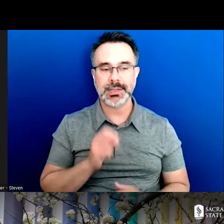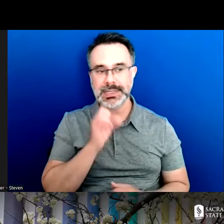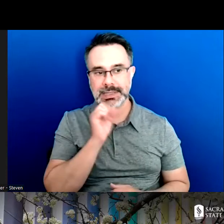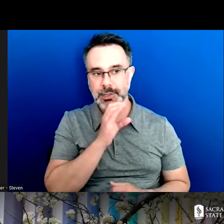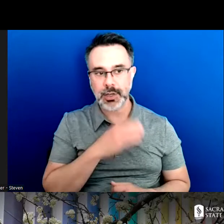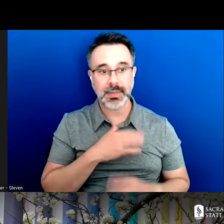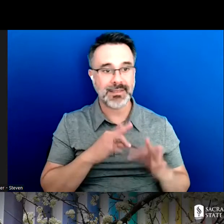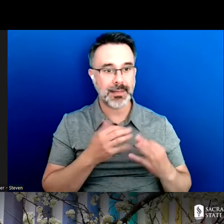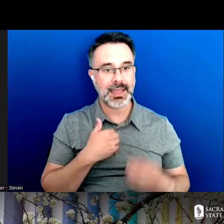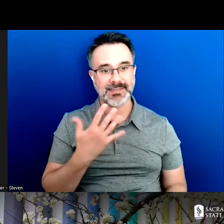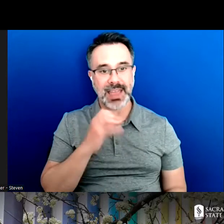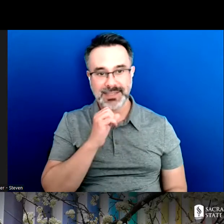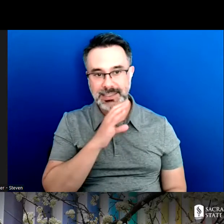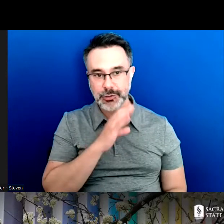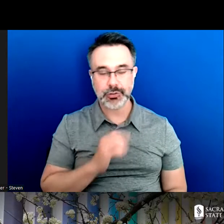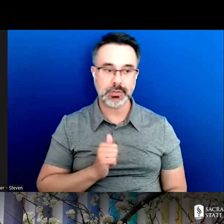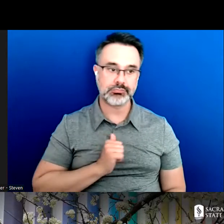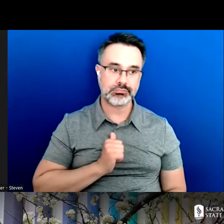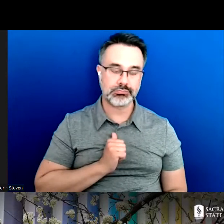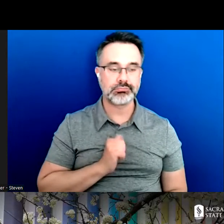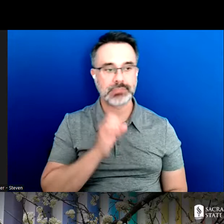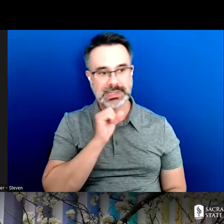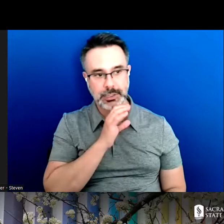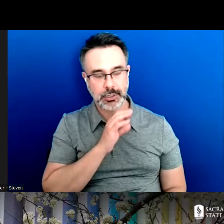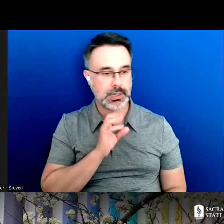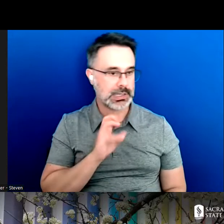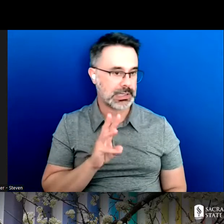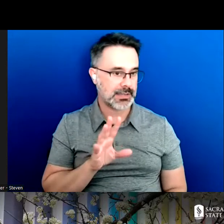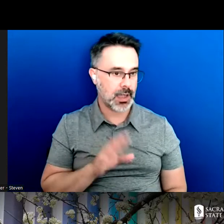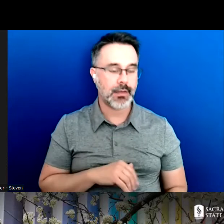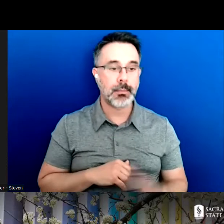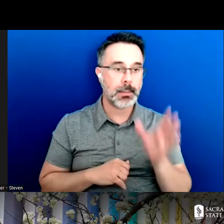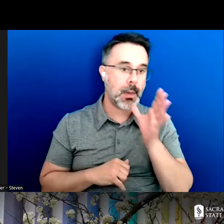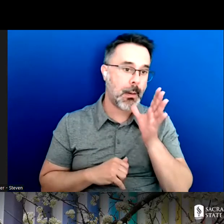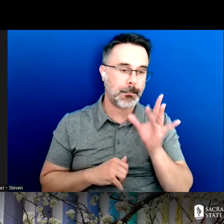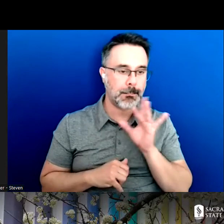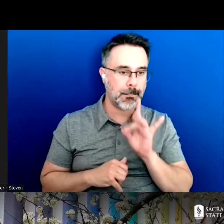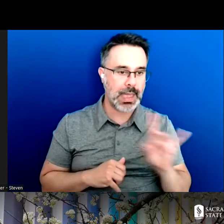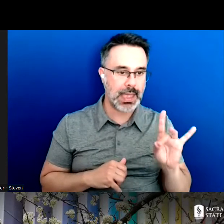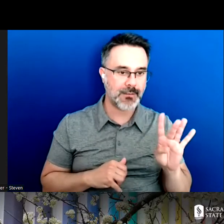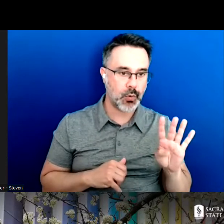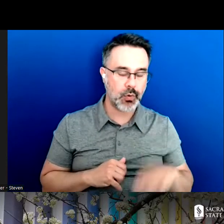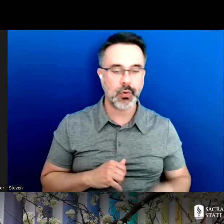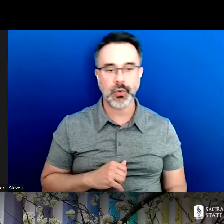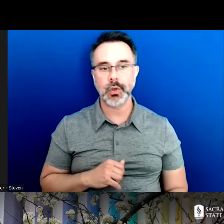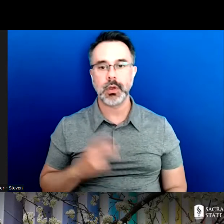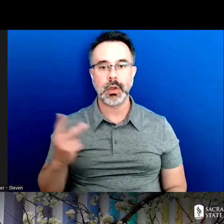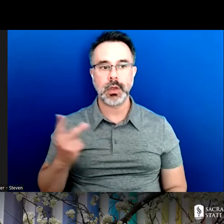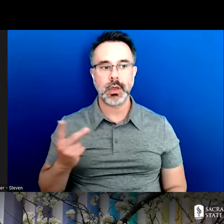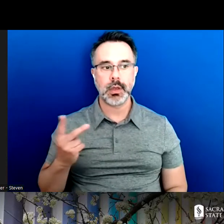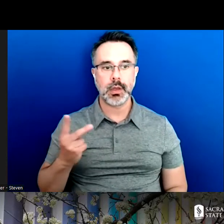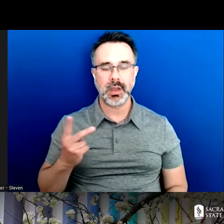seniors. I, myself, am a senior, 65. My mom is 84. We're an